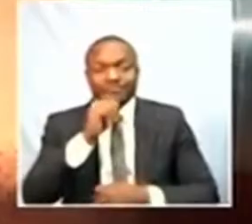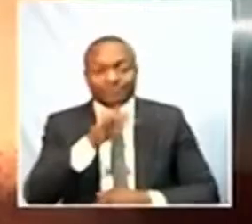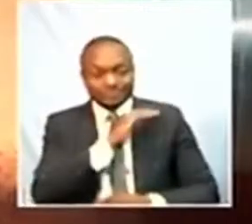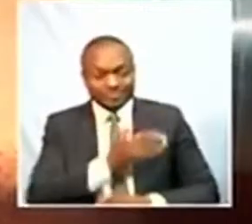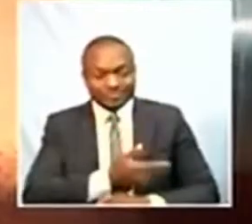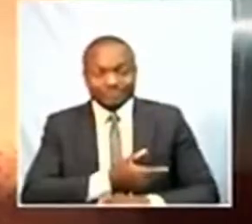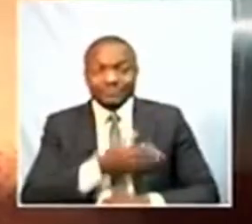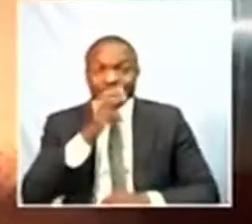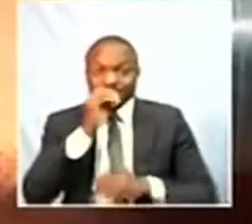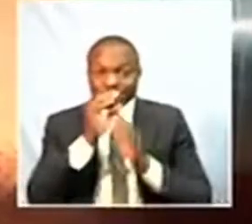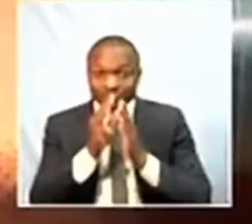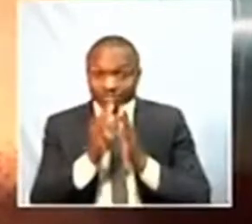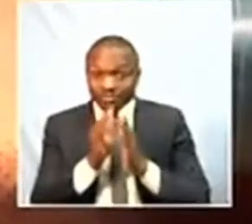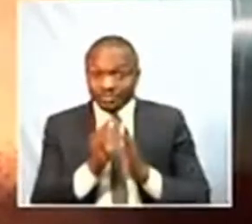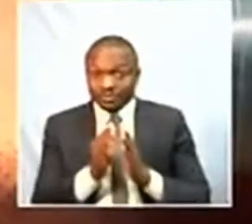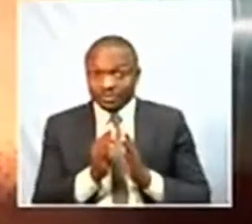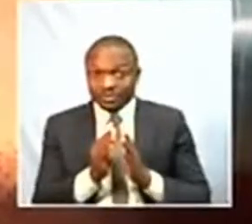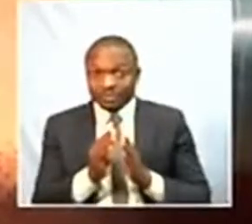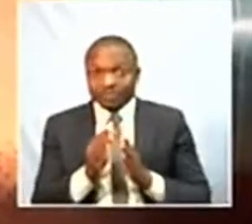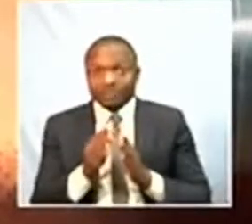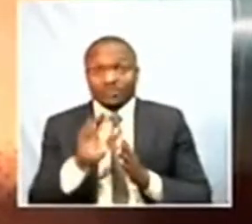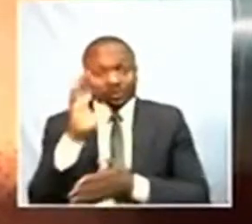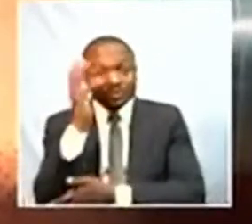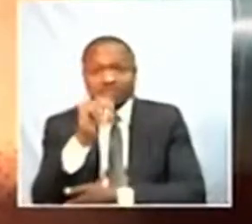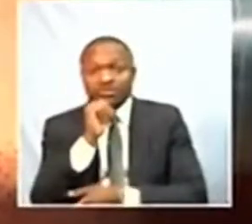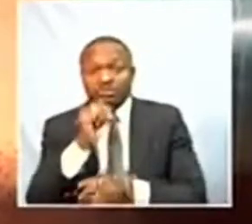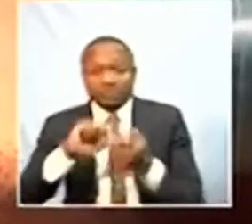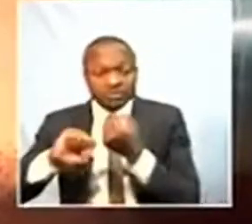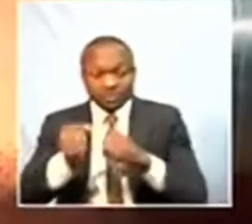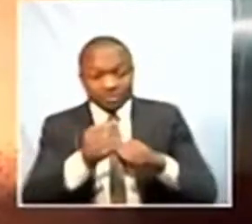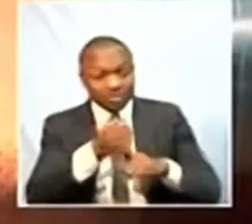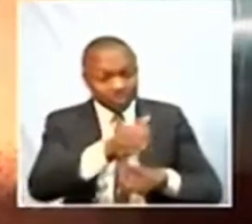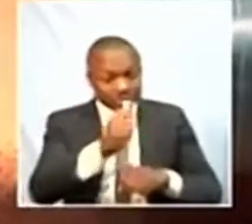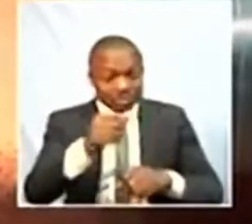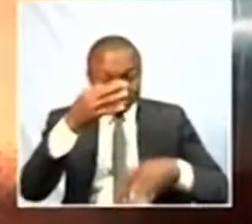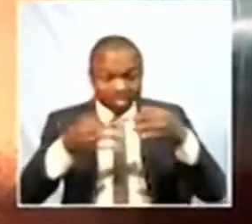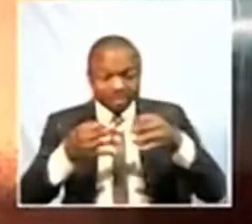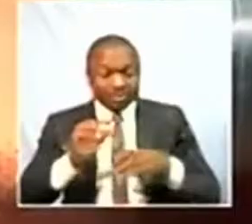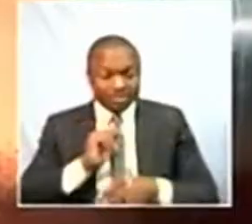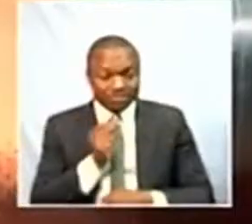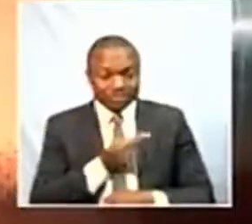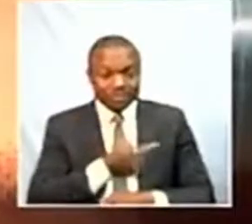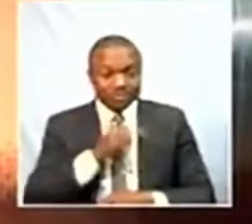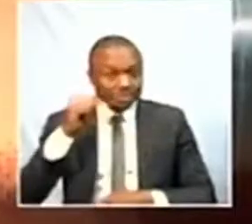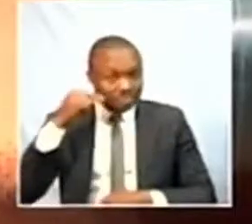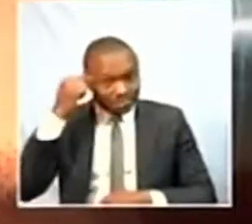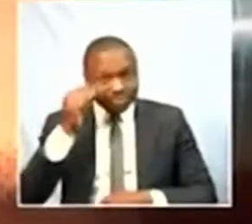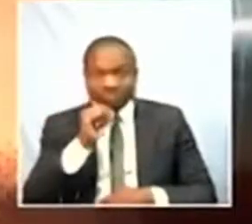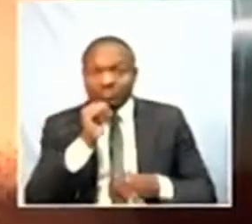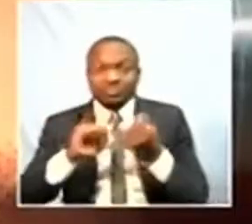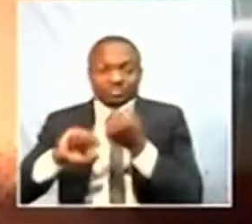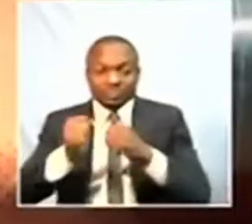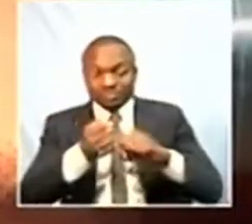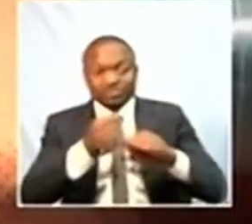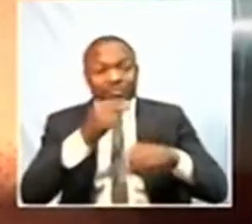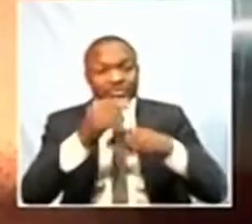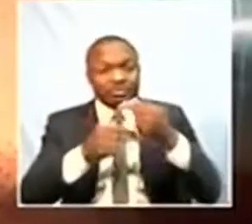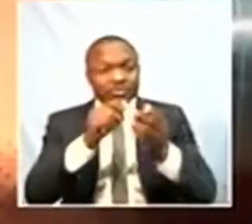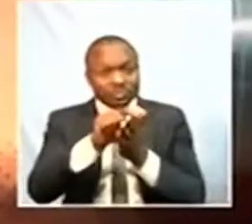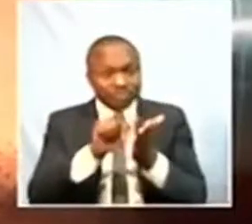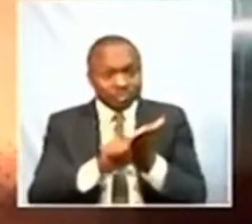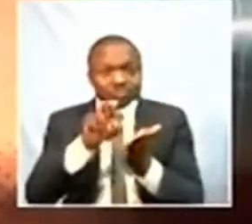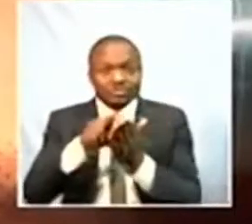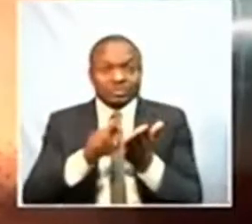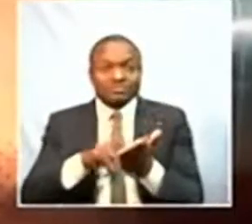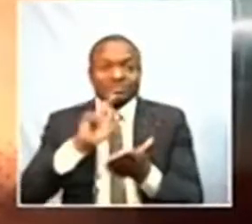Madam Speaker, the trees will not protect themselves if we and the governments do not protect them. Meaning laws and regulations should